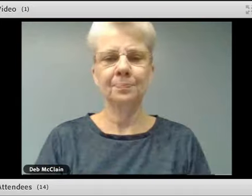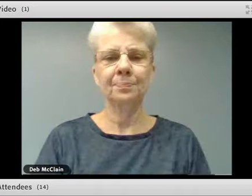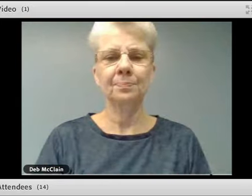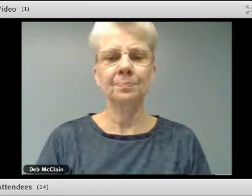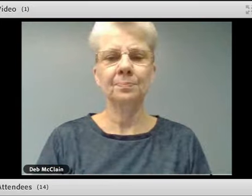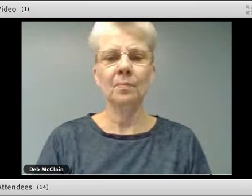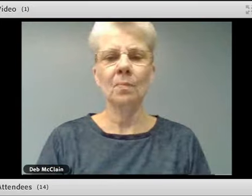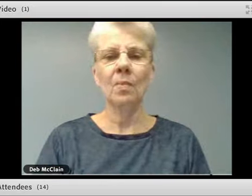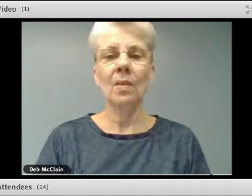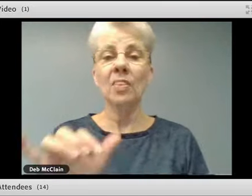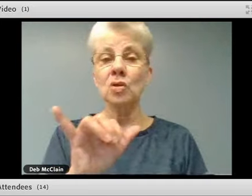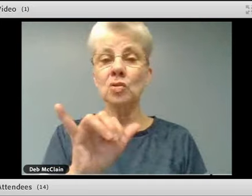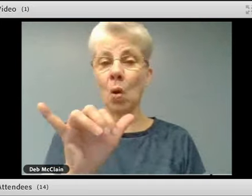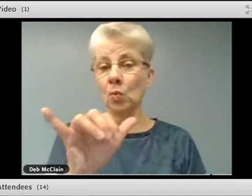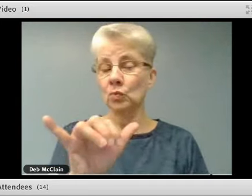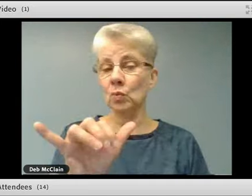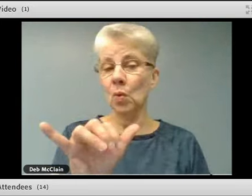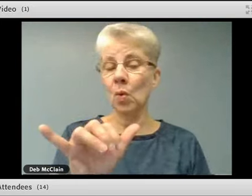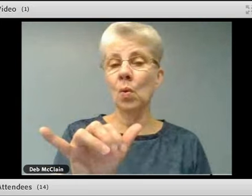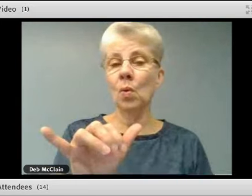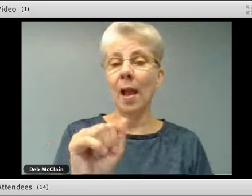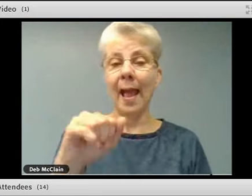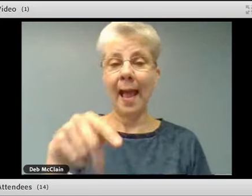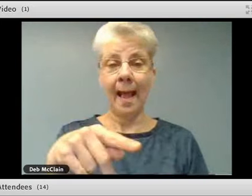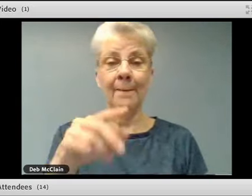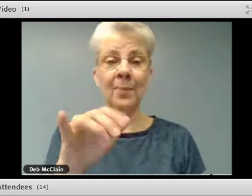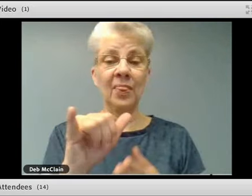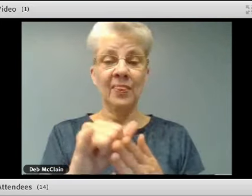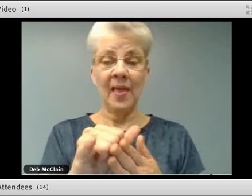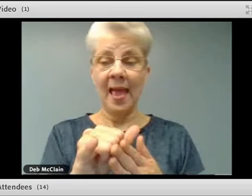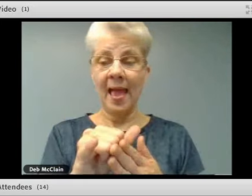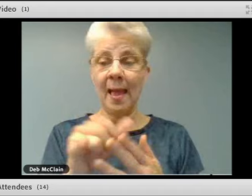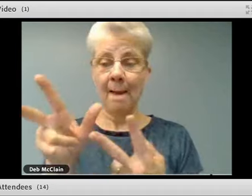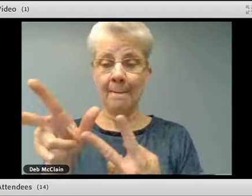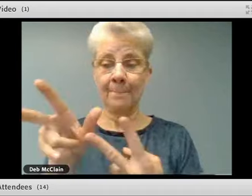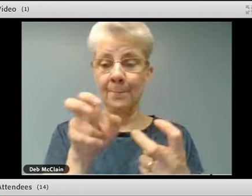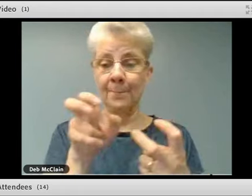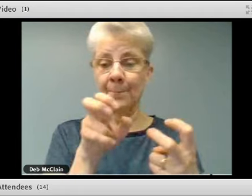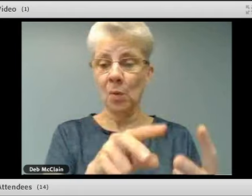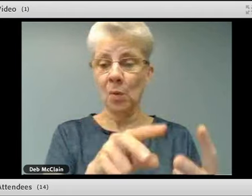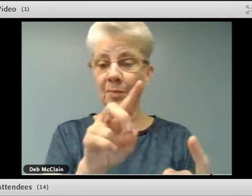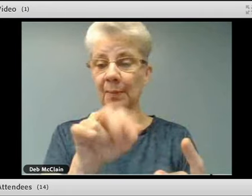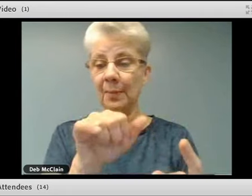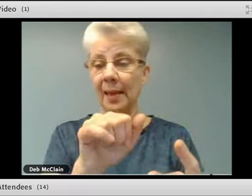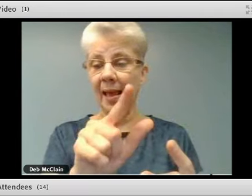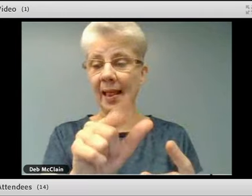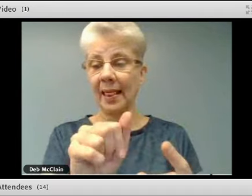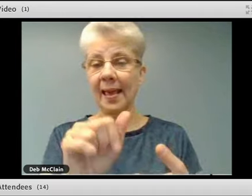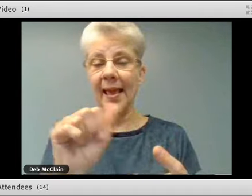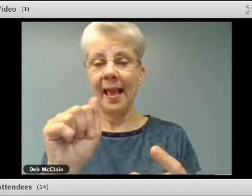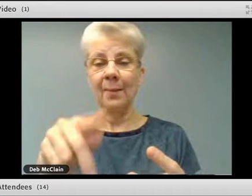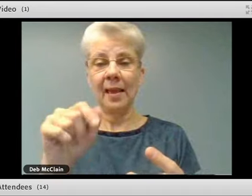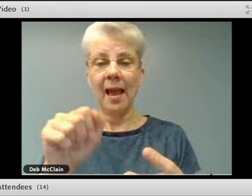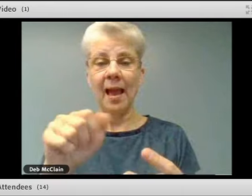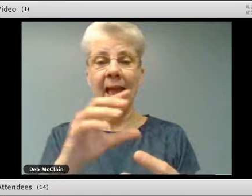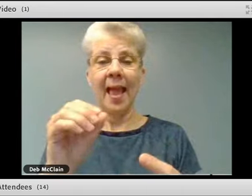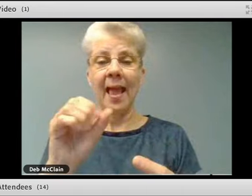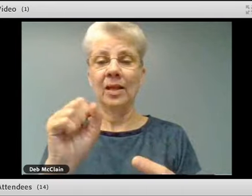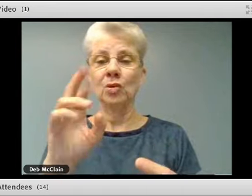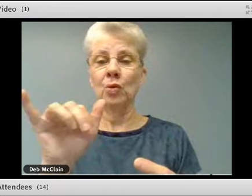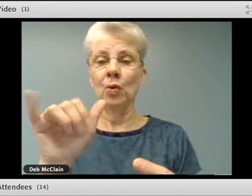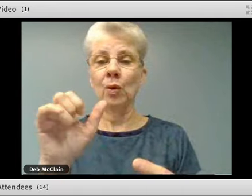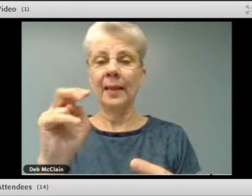there's also an app that pulls from both the DPLA API and the Europeana